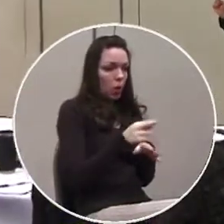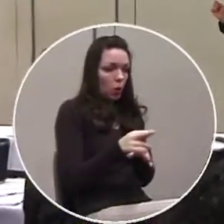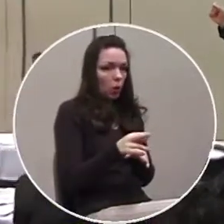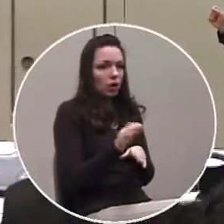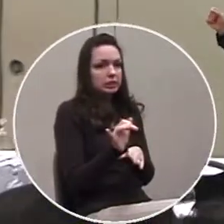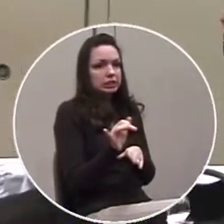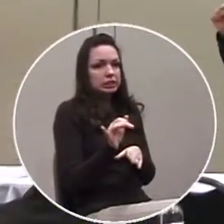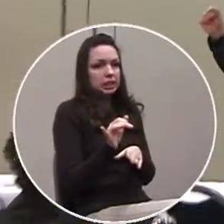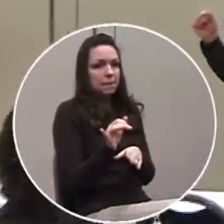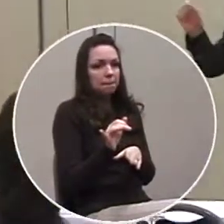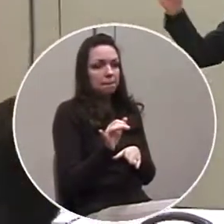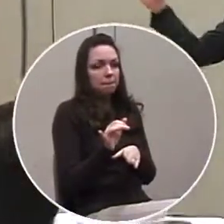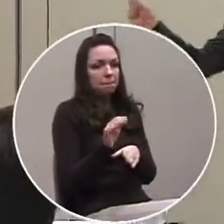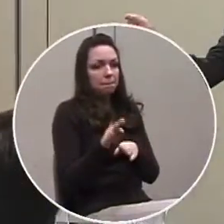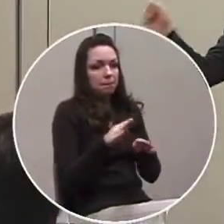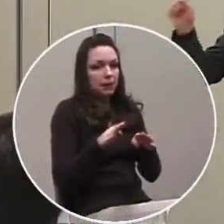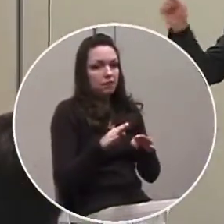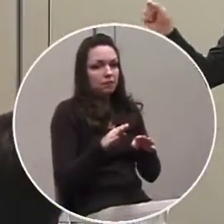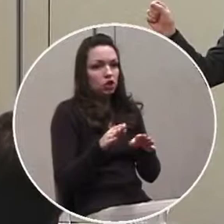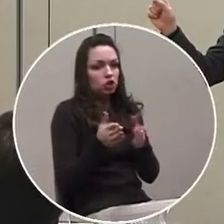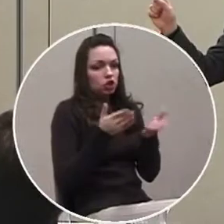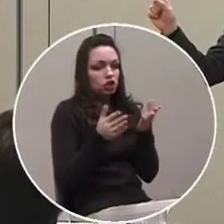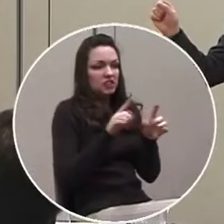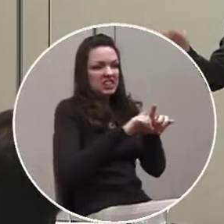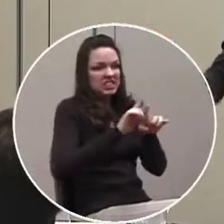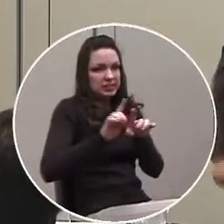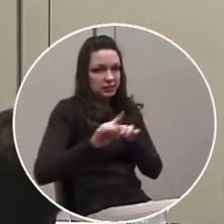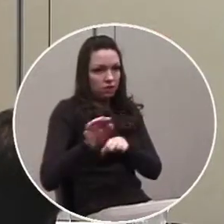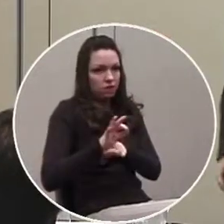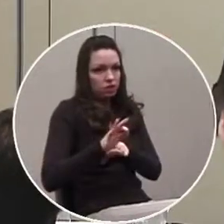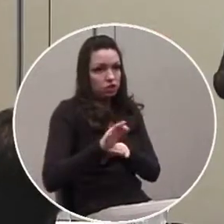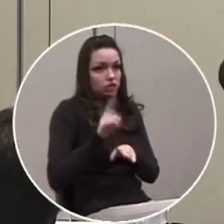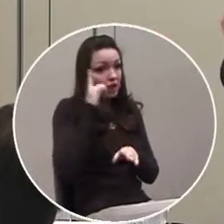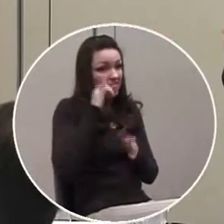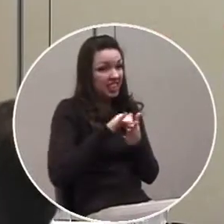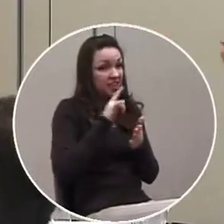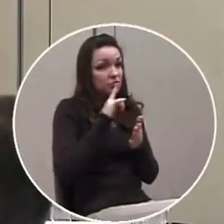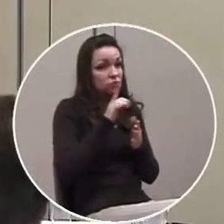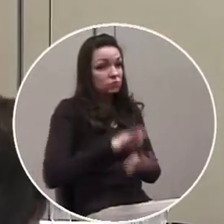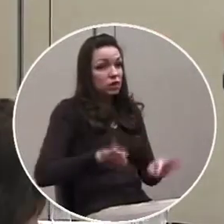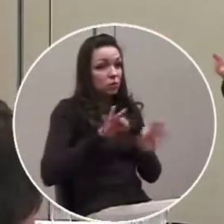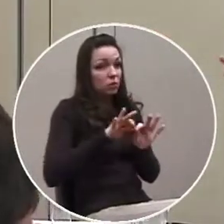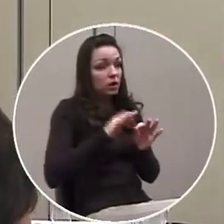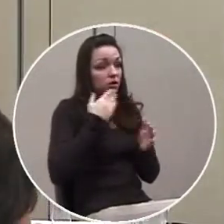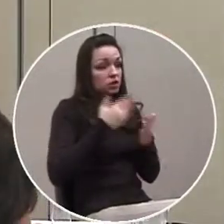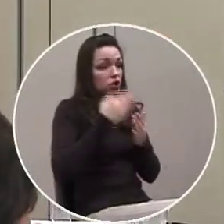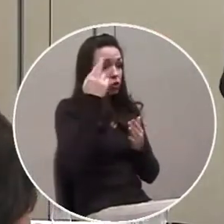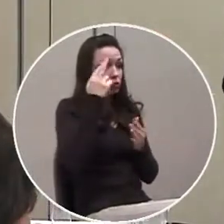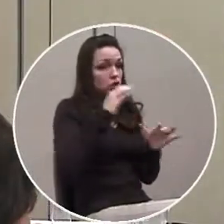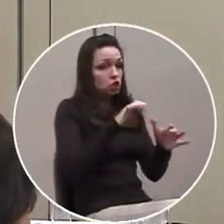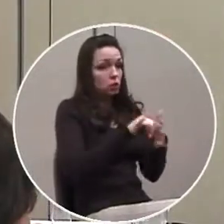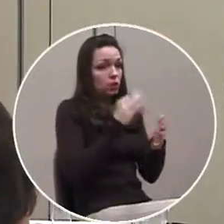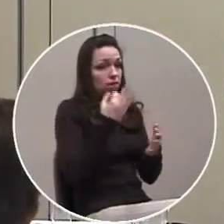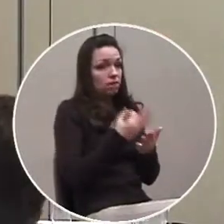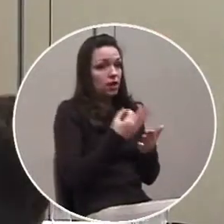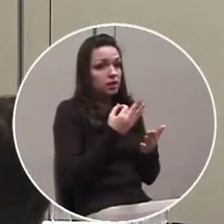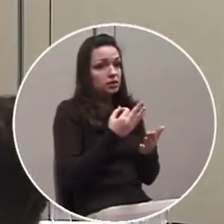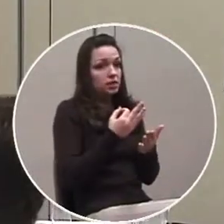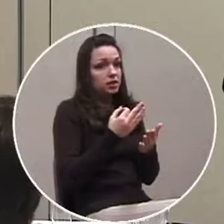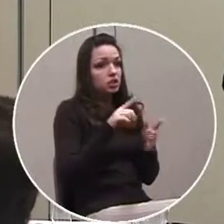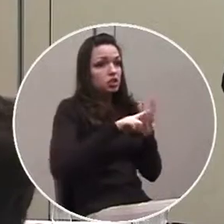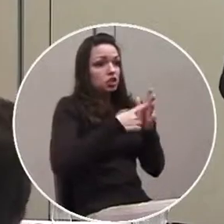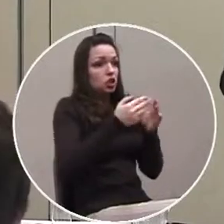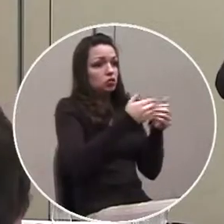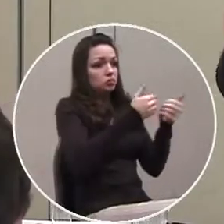behavior, multiple behaviors, either one serving different functions. I think that's important. That's a great reason to do the facts, is to sort of start separating it